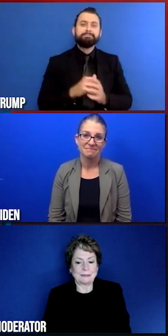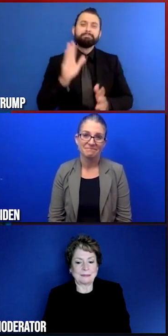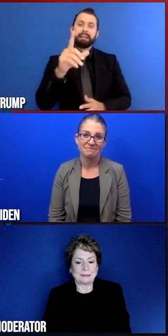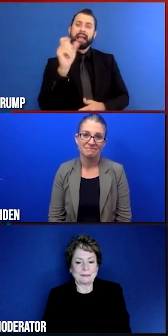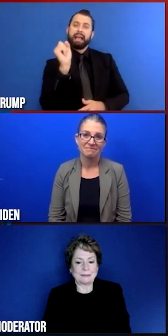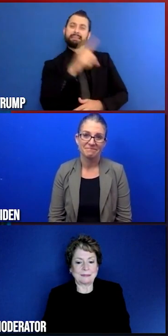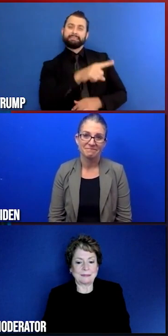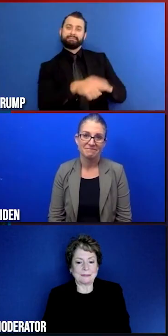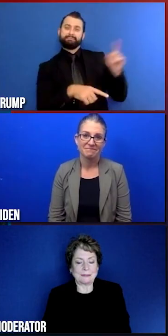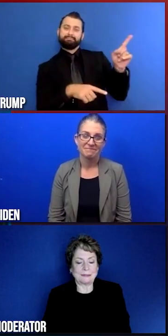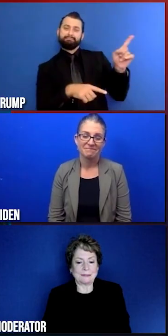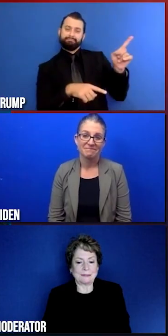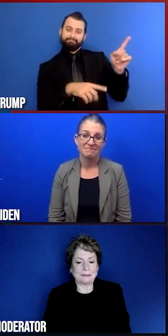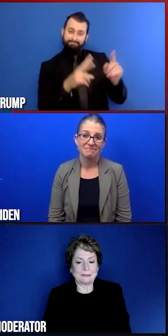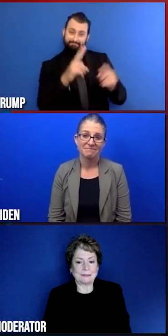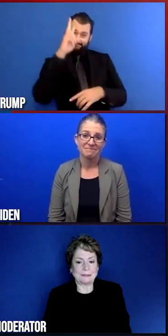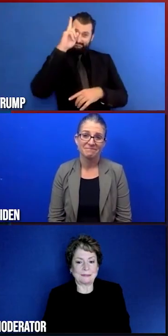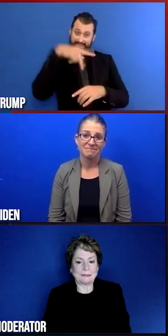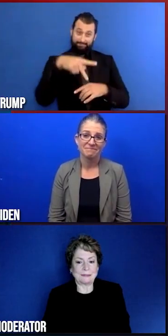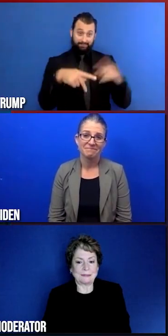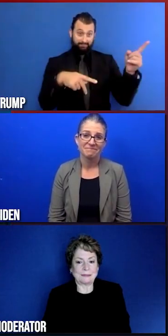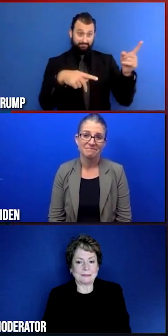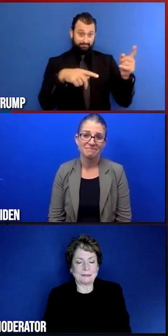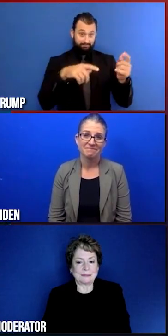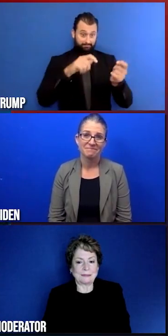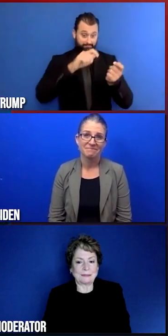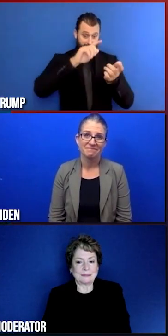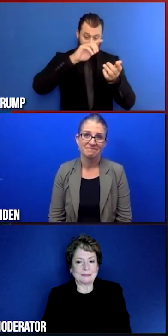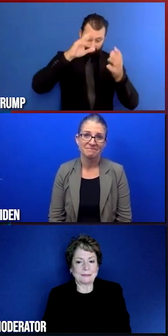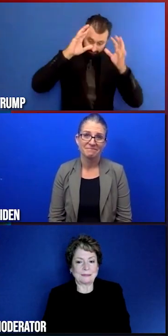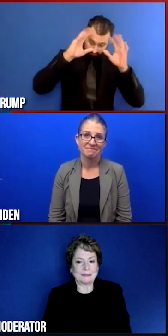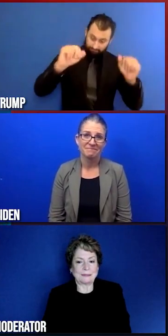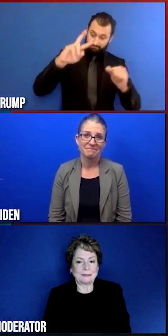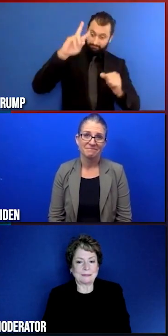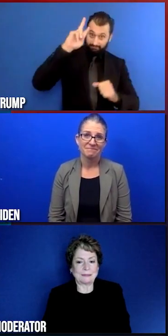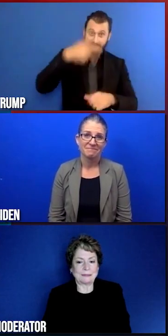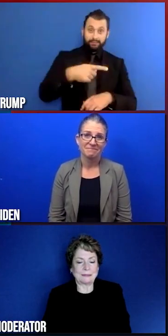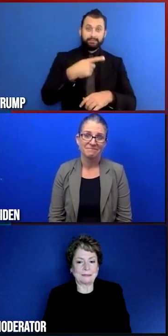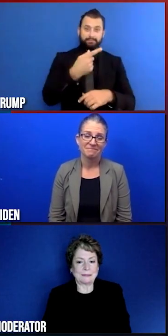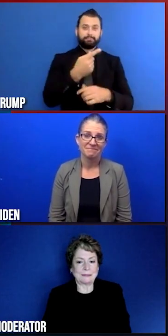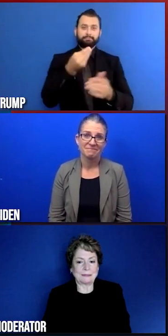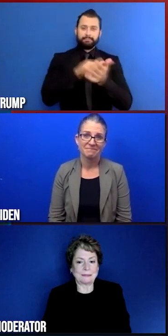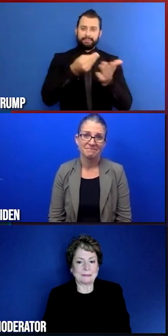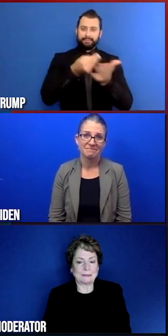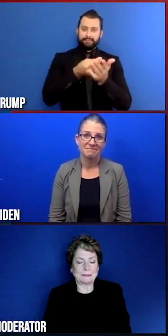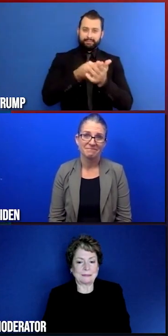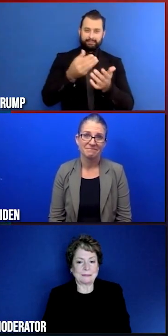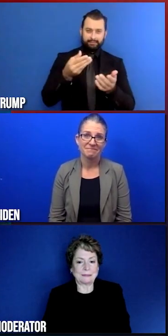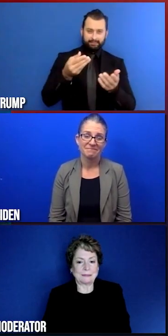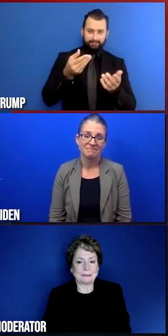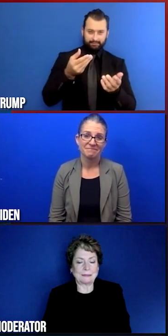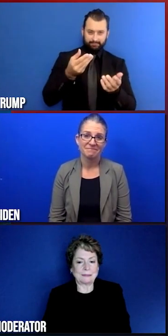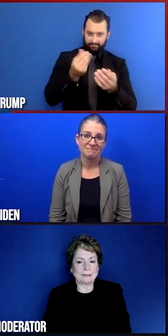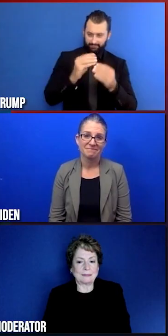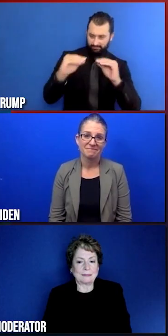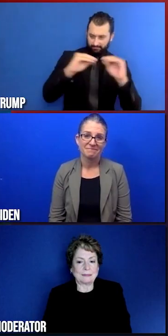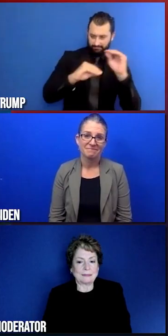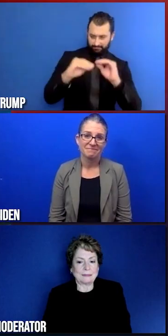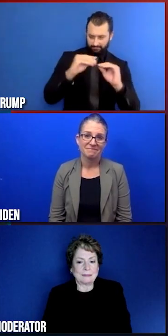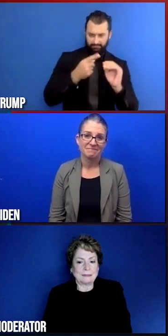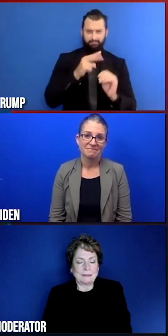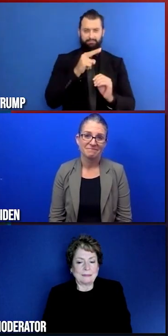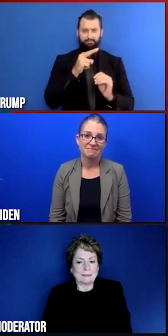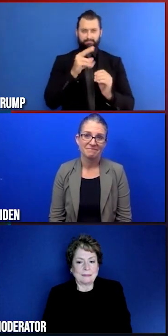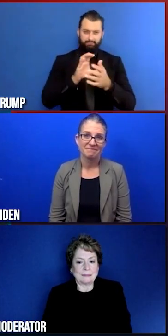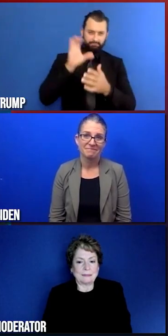best reputation in the world. I hear they paid him $183,000 a month. Listen to this.